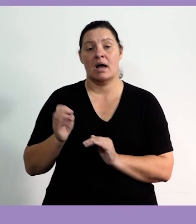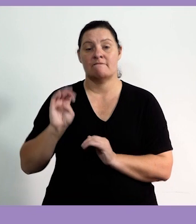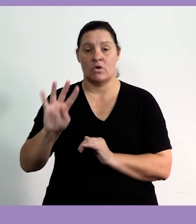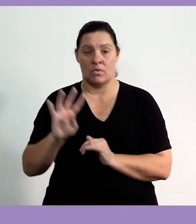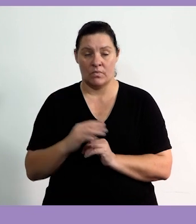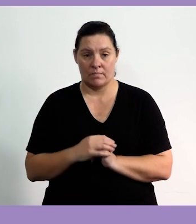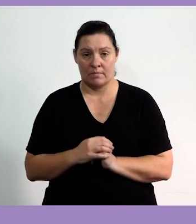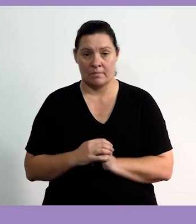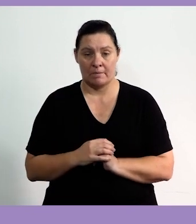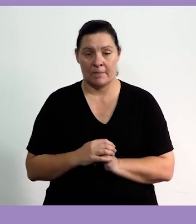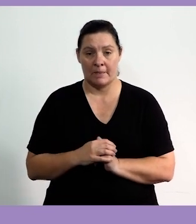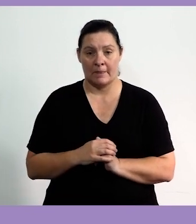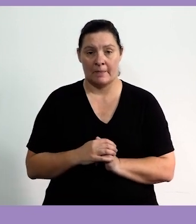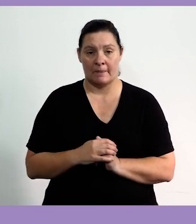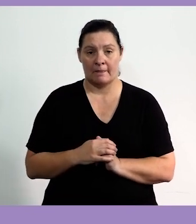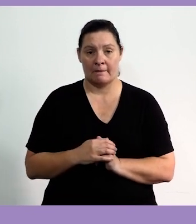the exponent 4.